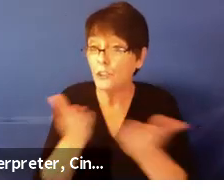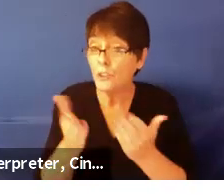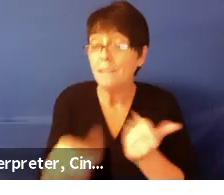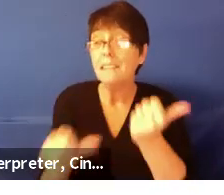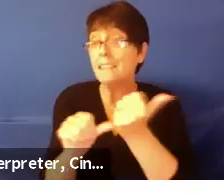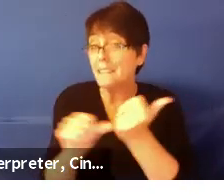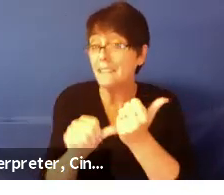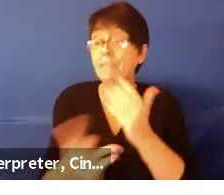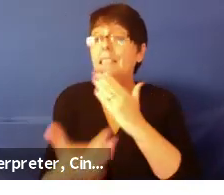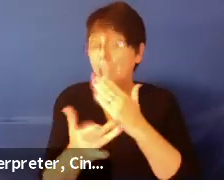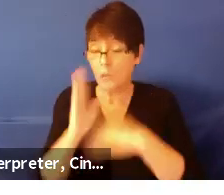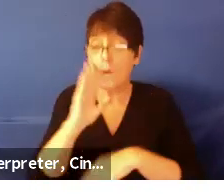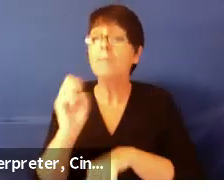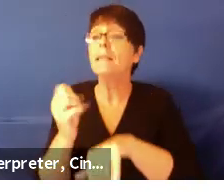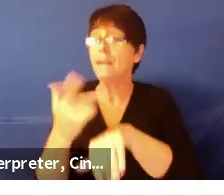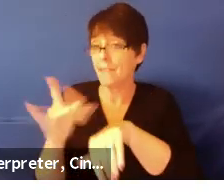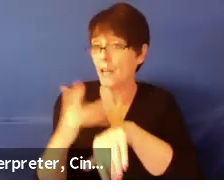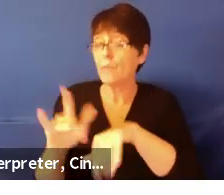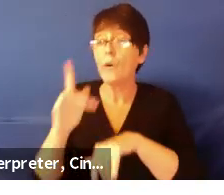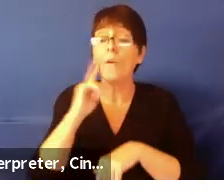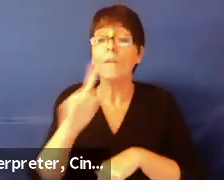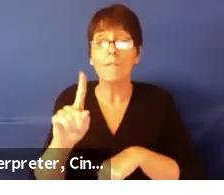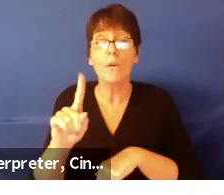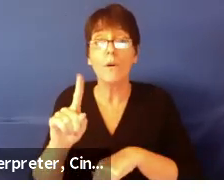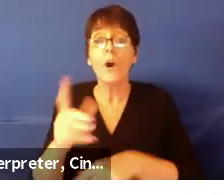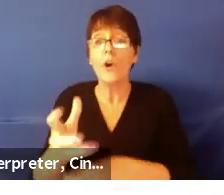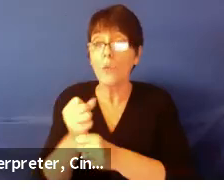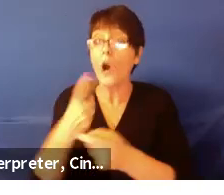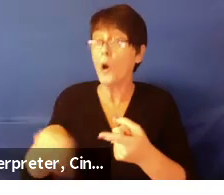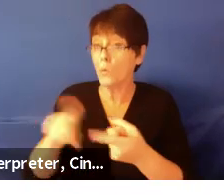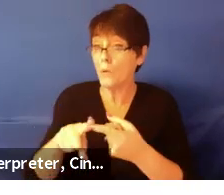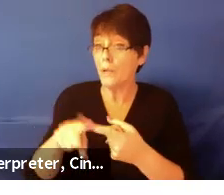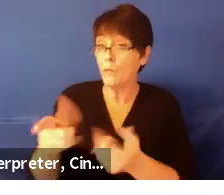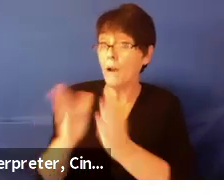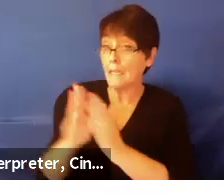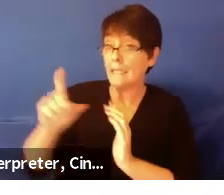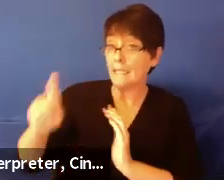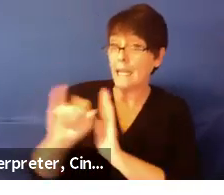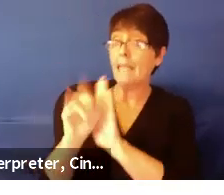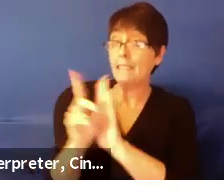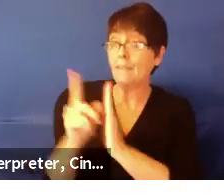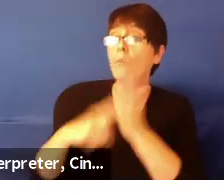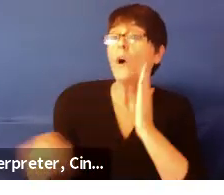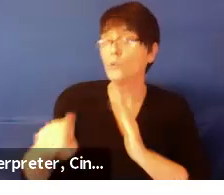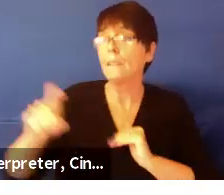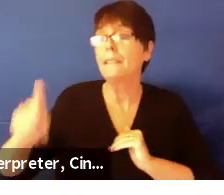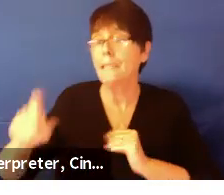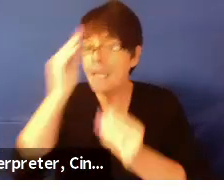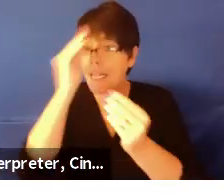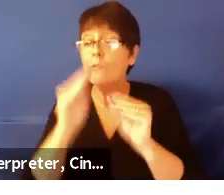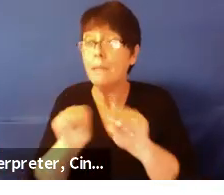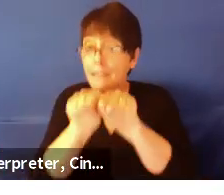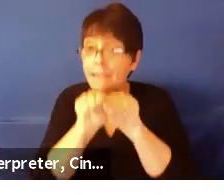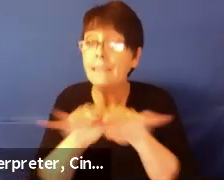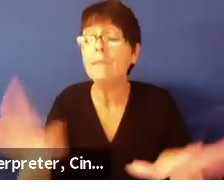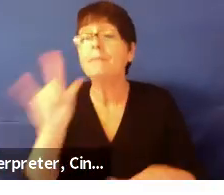technology will be made available or acquired when the need is identified. Information dissemination,